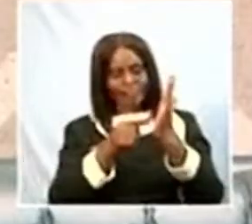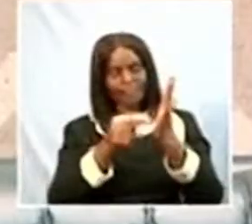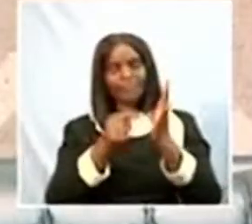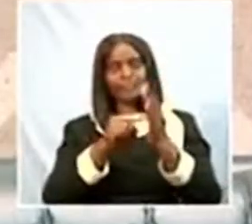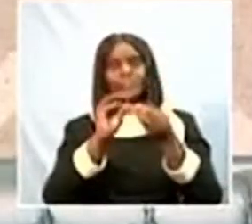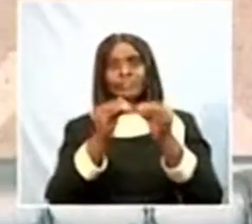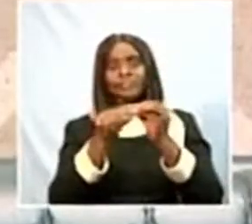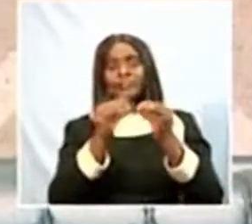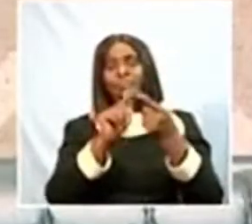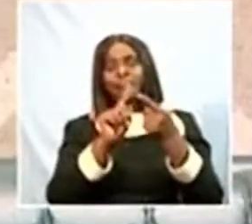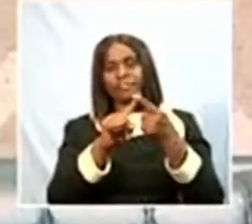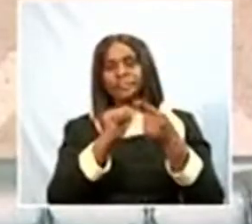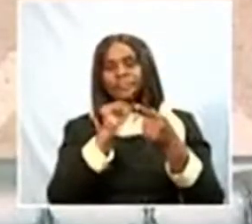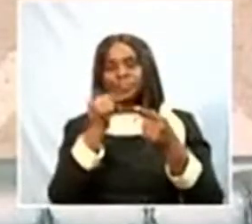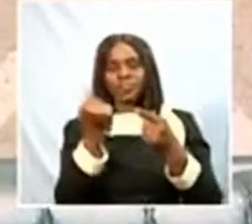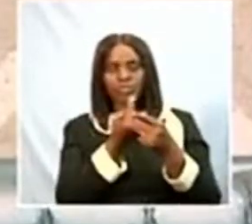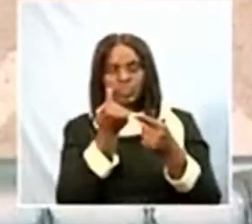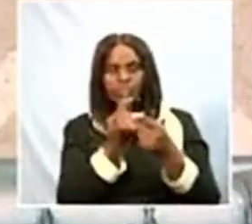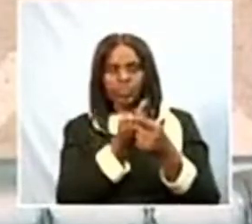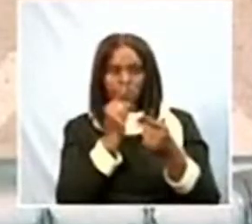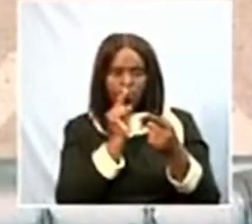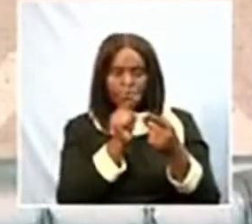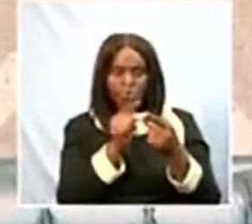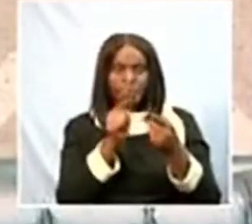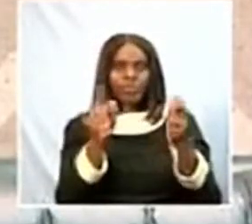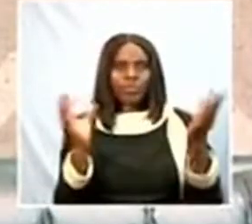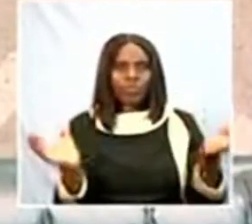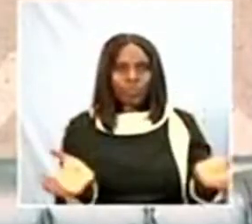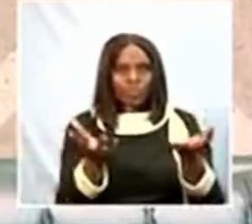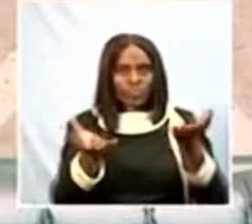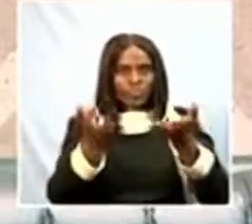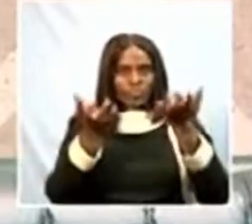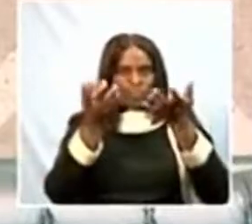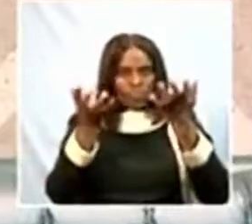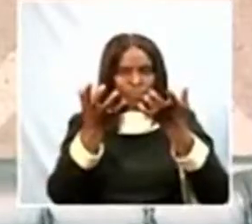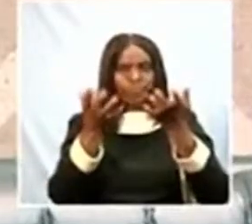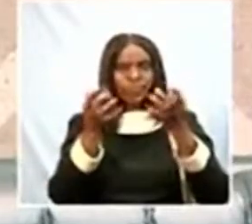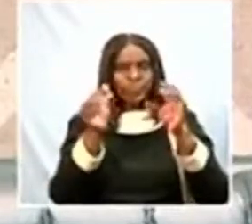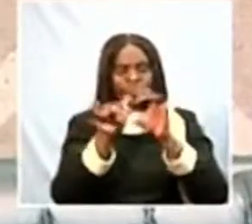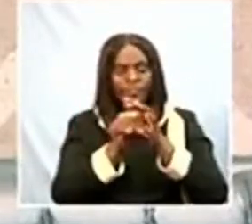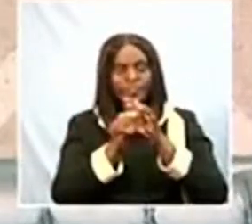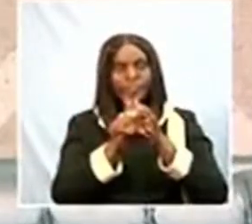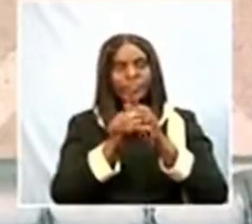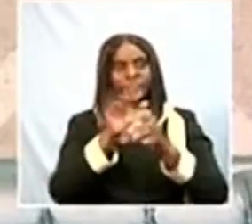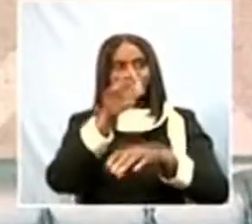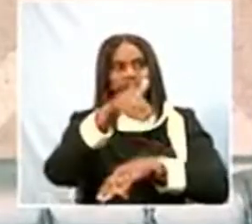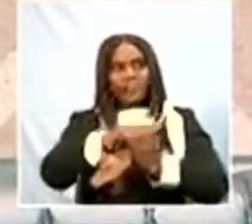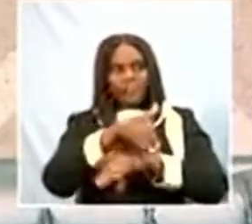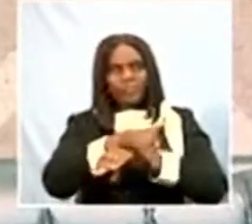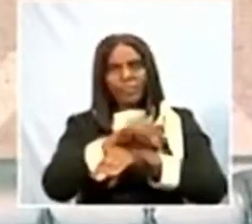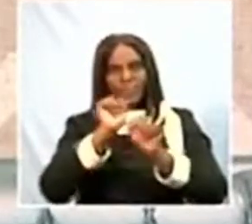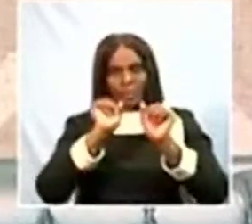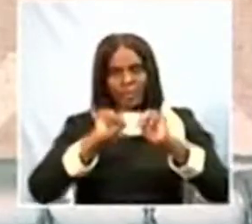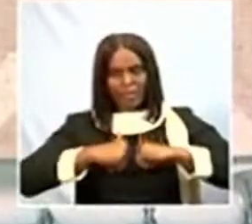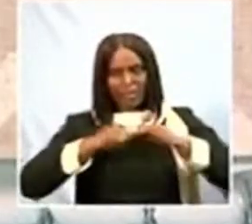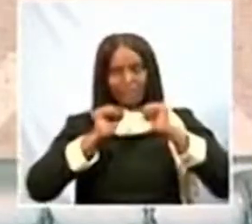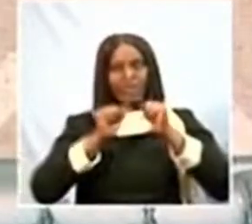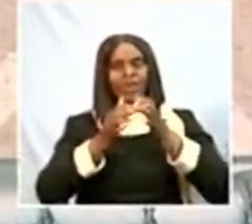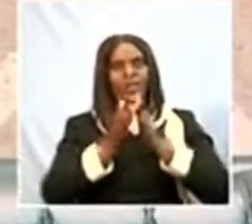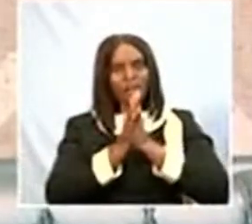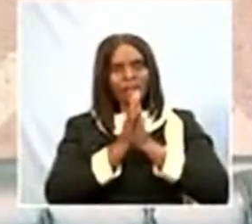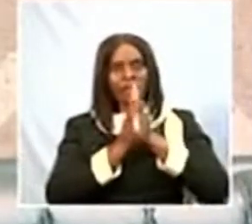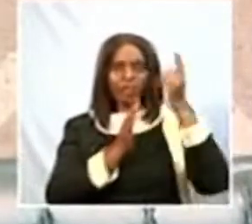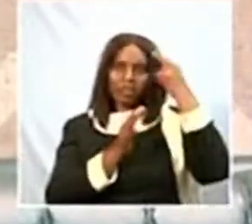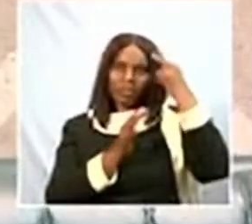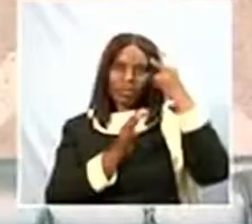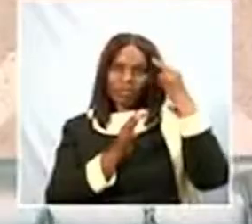one, instead of burying our organic waste like food scraps and yard scraps, we can urge the